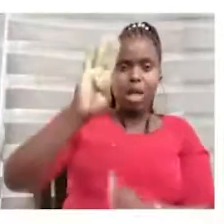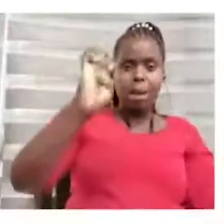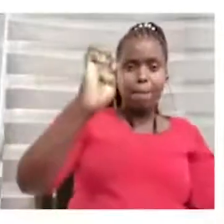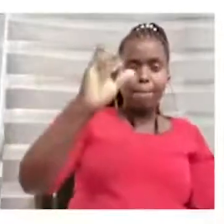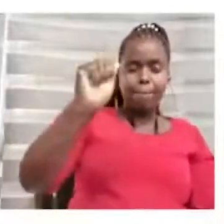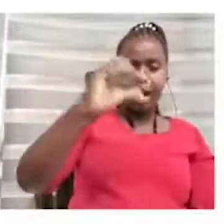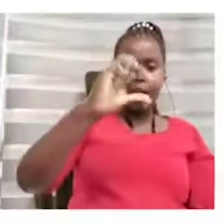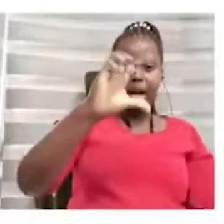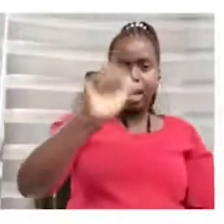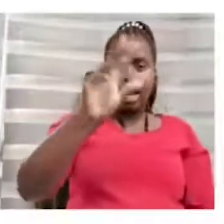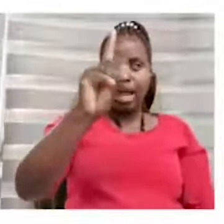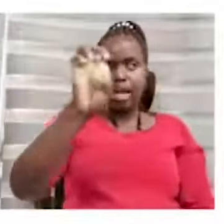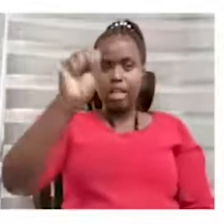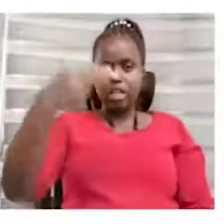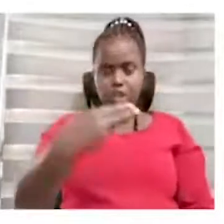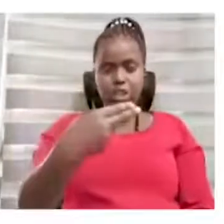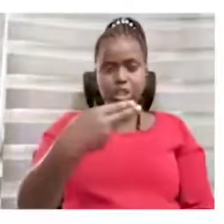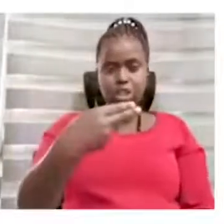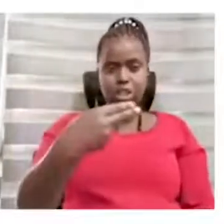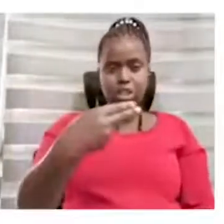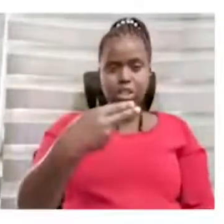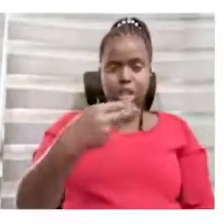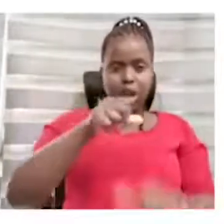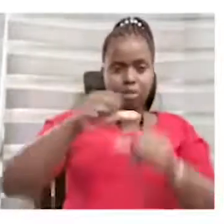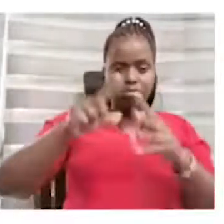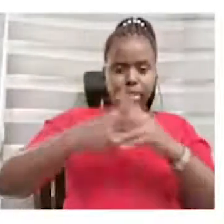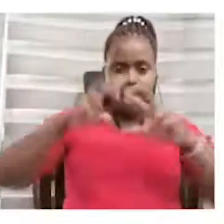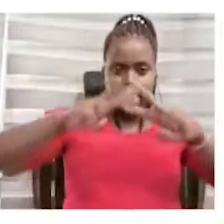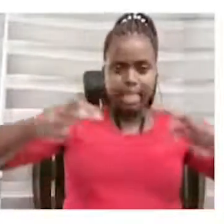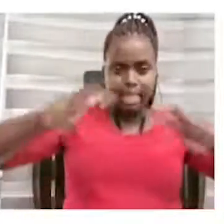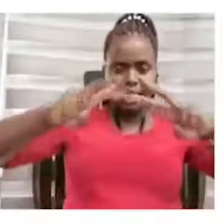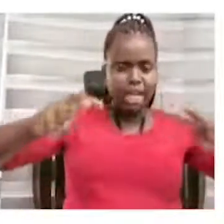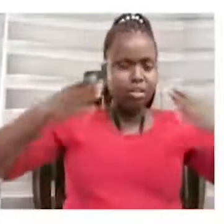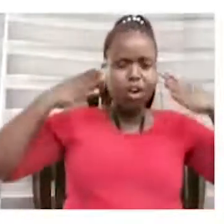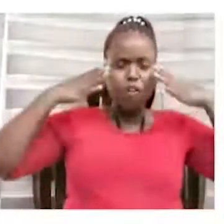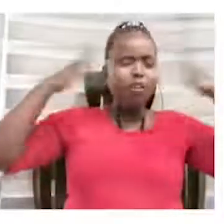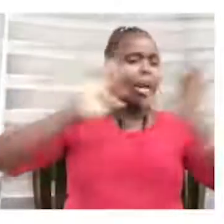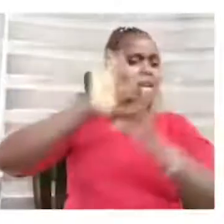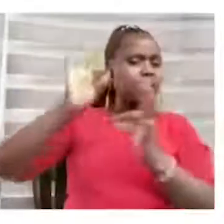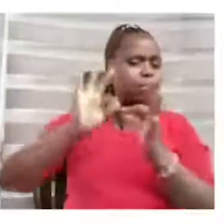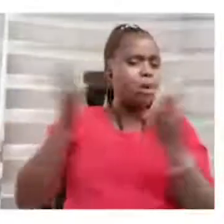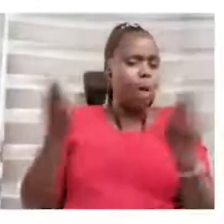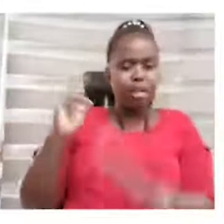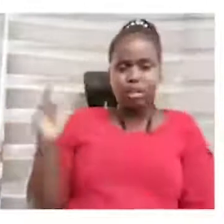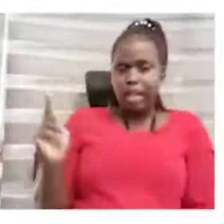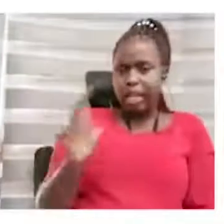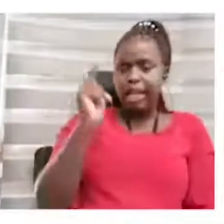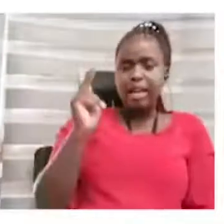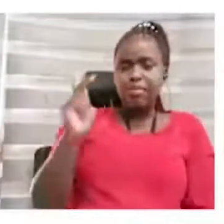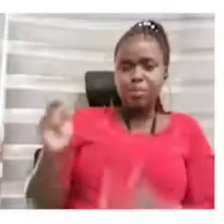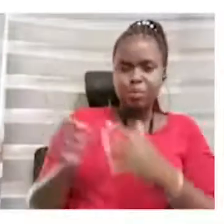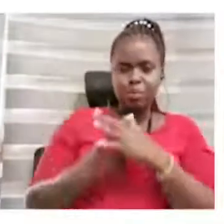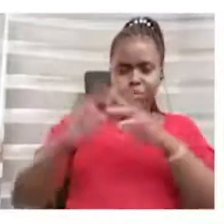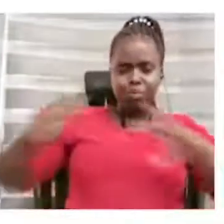quant and qual research. Focusing very specifically in Kenya, we conducted 1,000